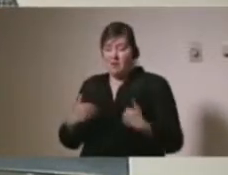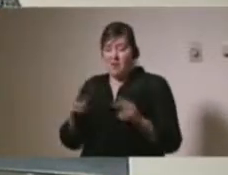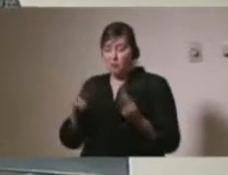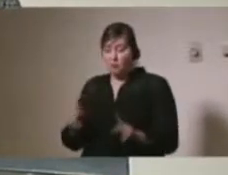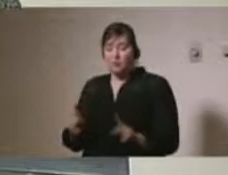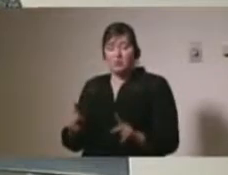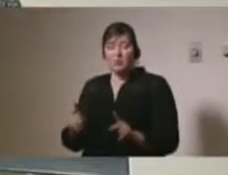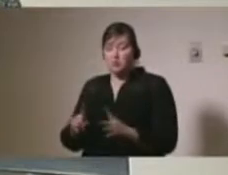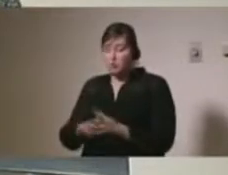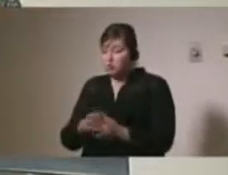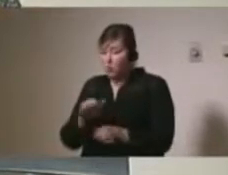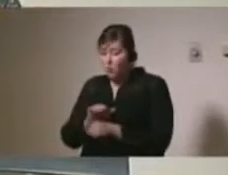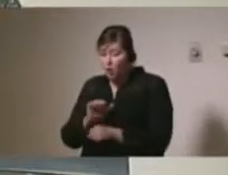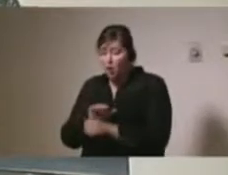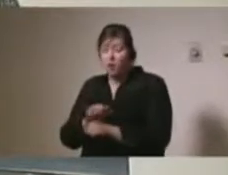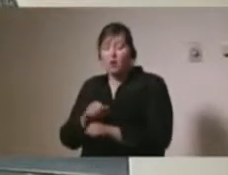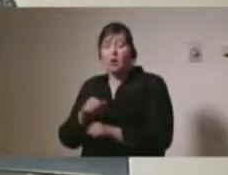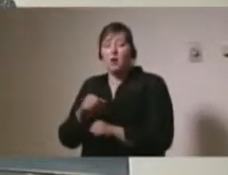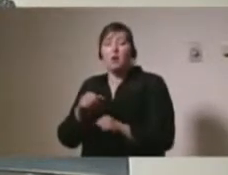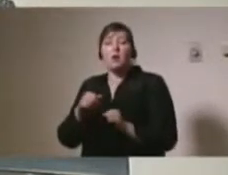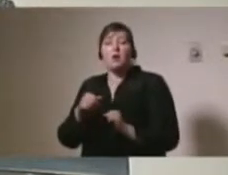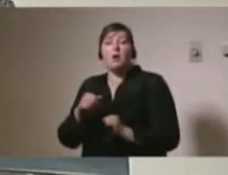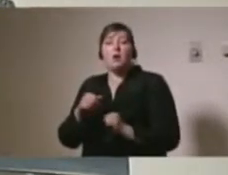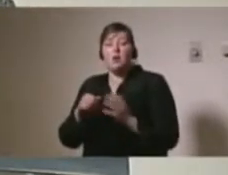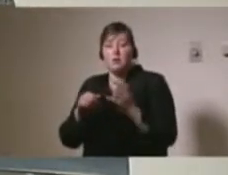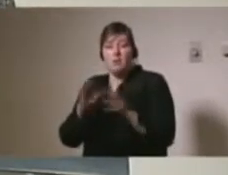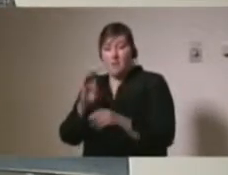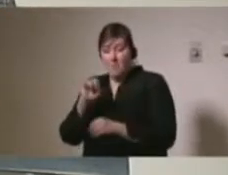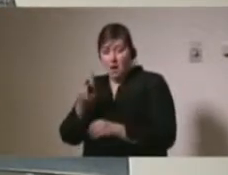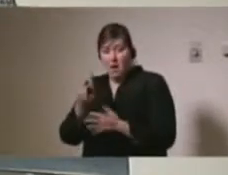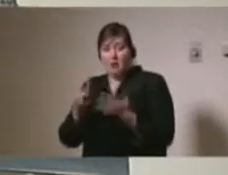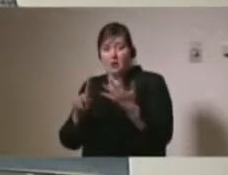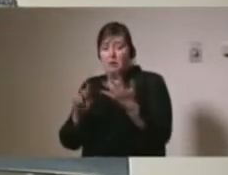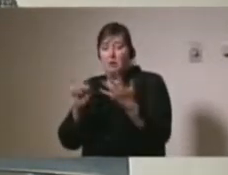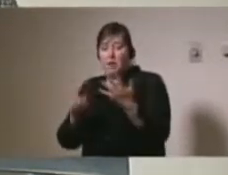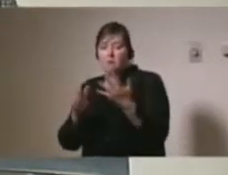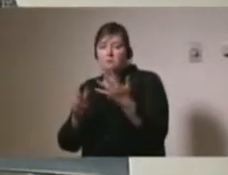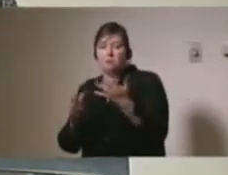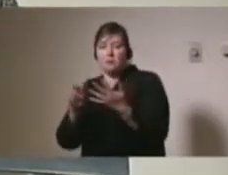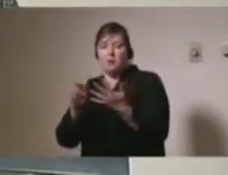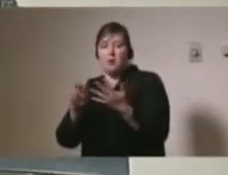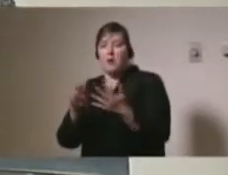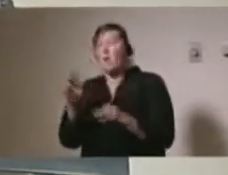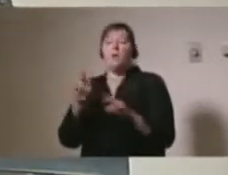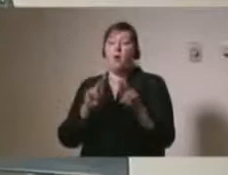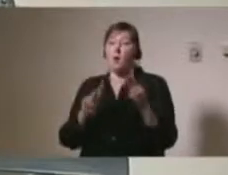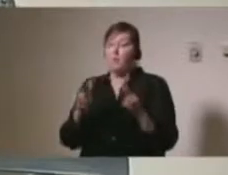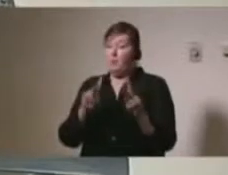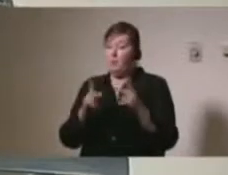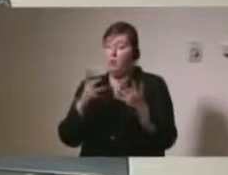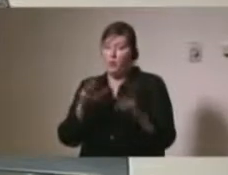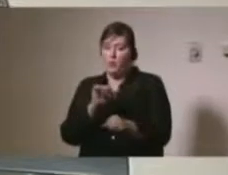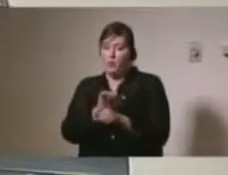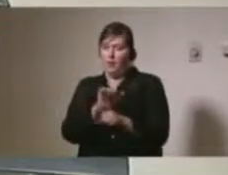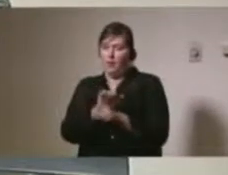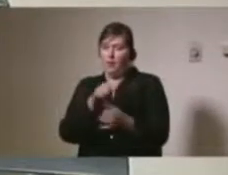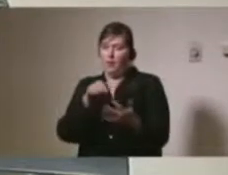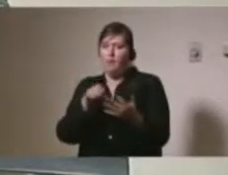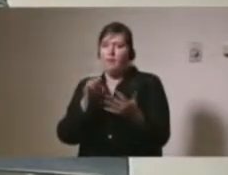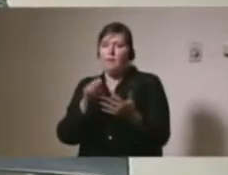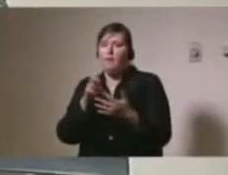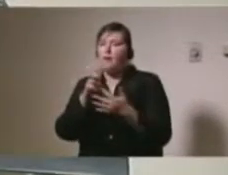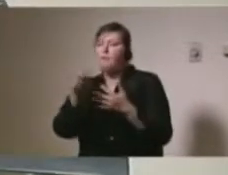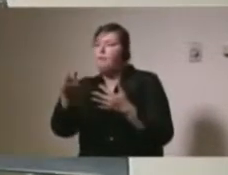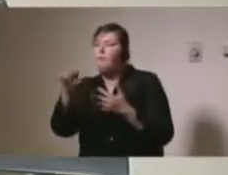postal bank, and people who are already there can transfer to other positions, and